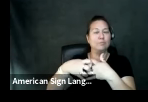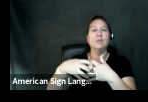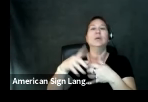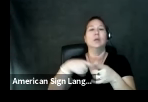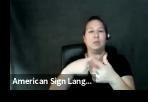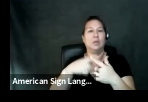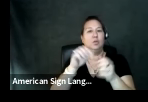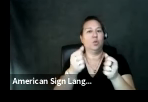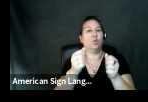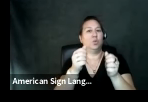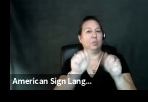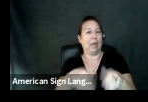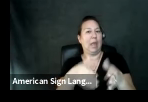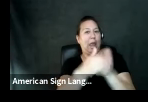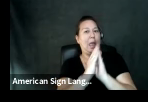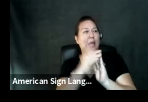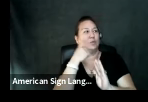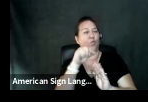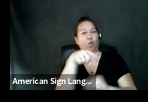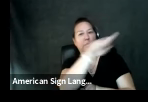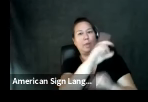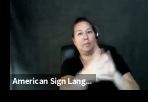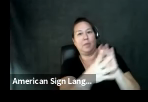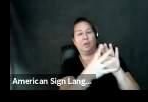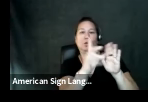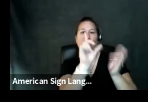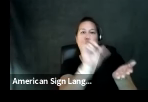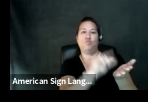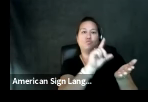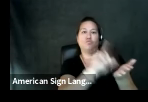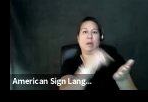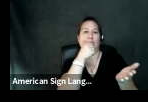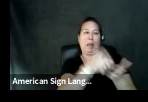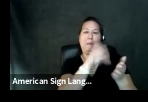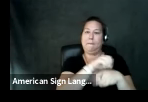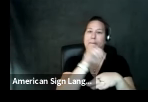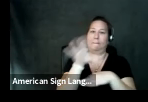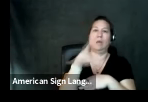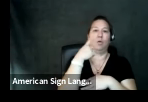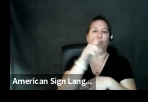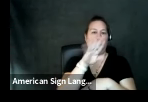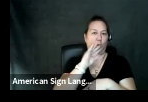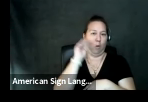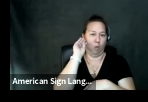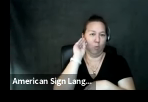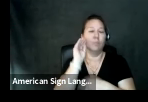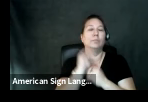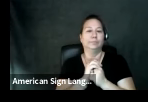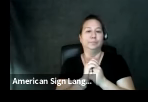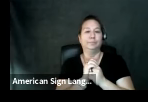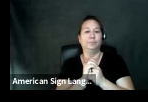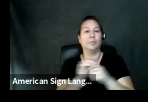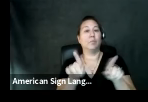And then of course, we offer translated to whatever language you need. That's a service we offer as well,